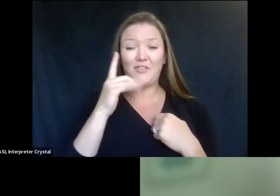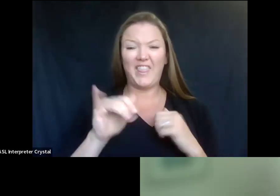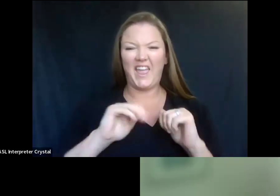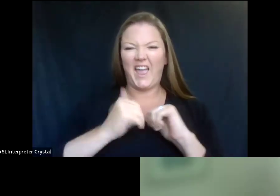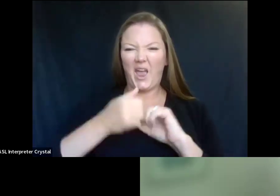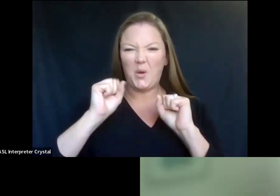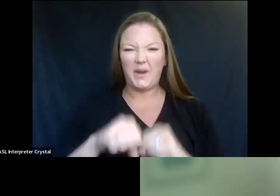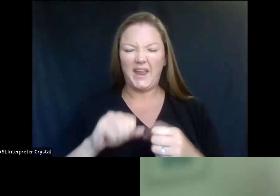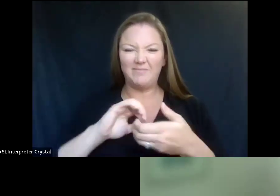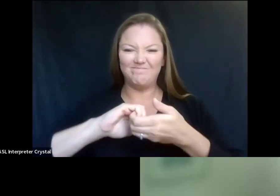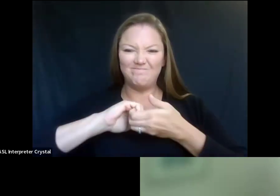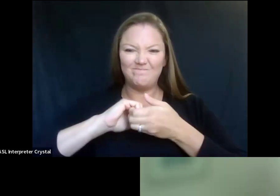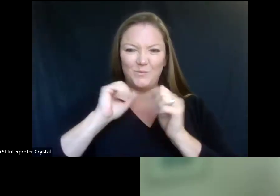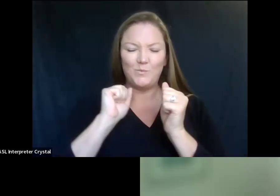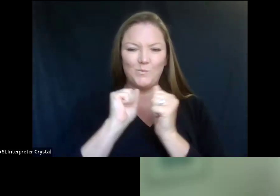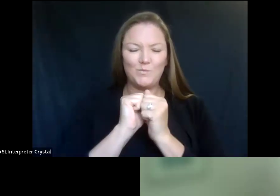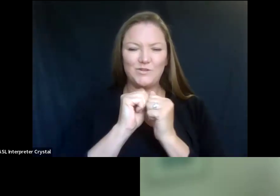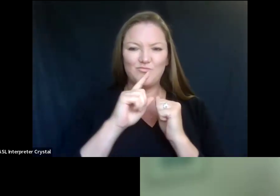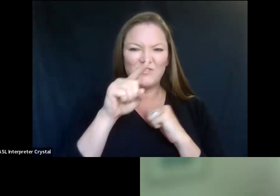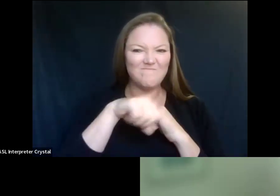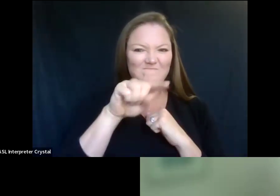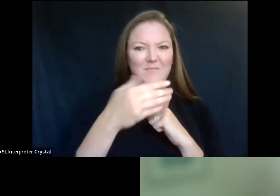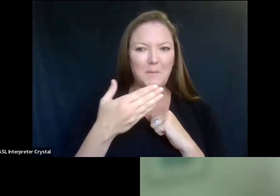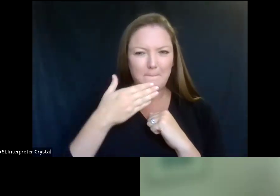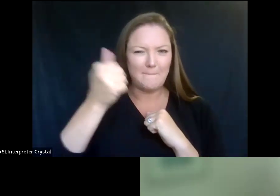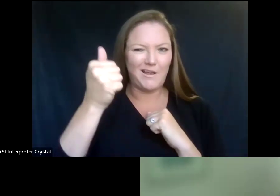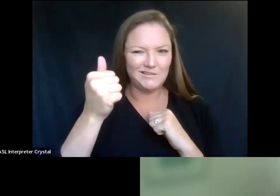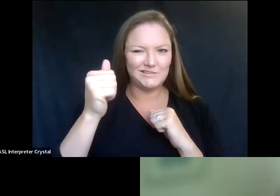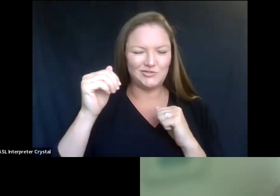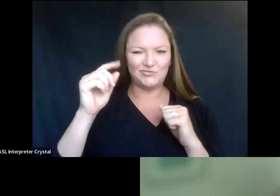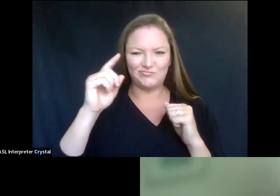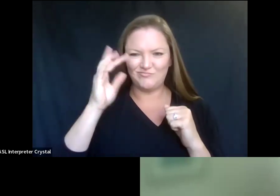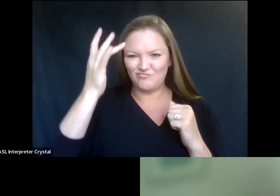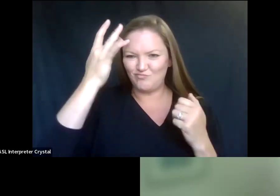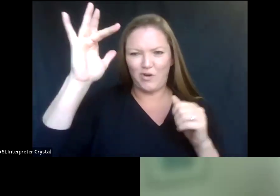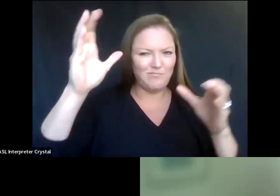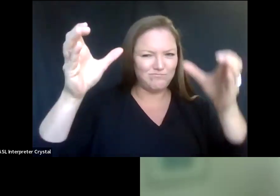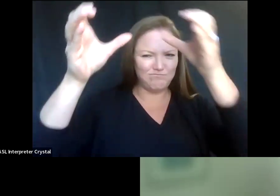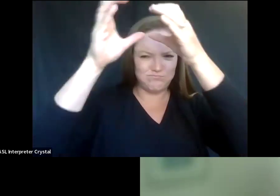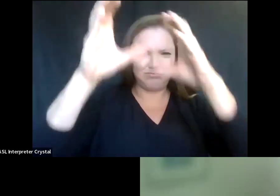with the best and brightest institutions and organizations